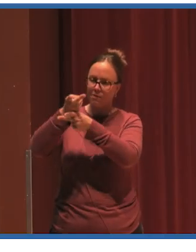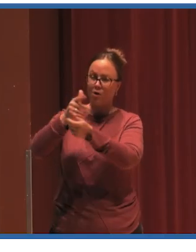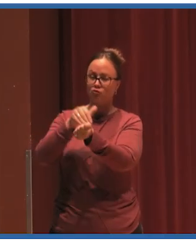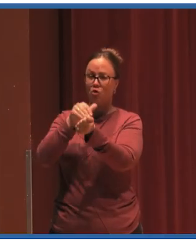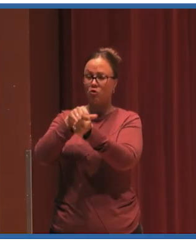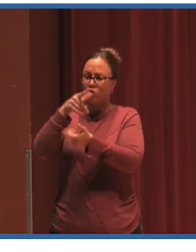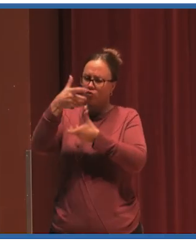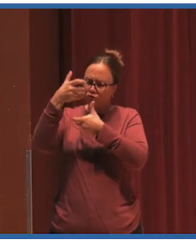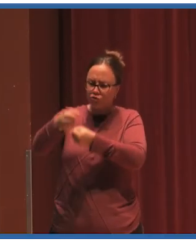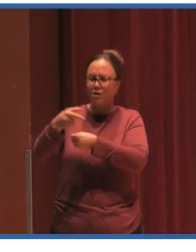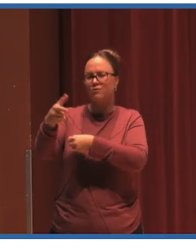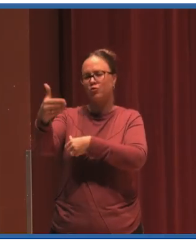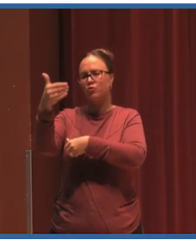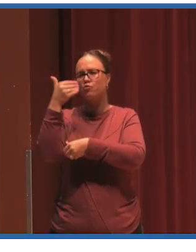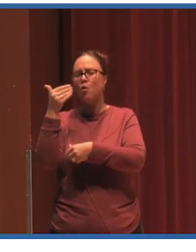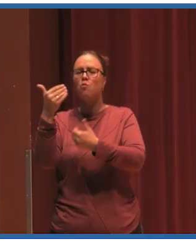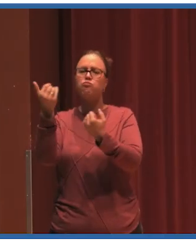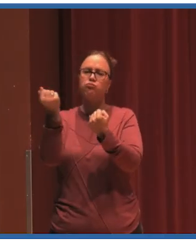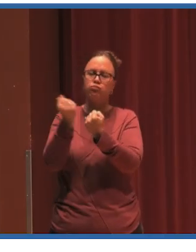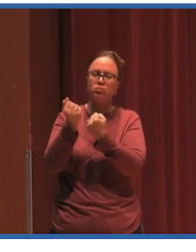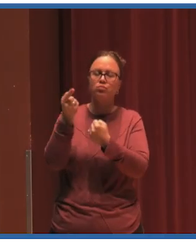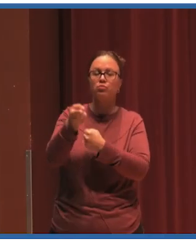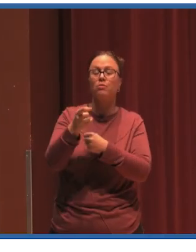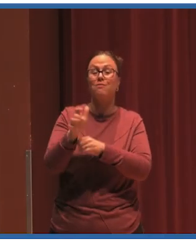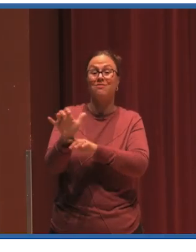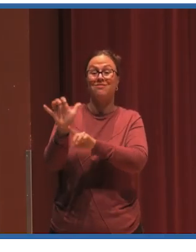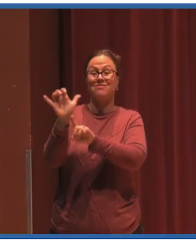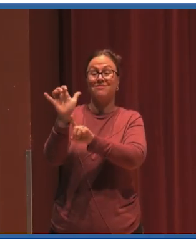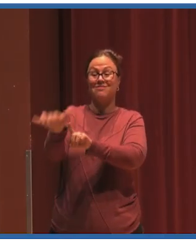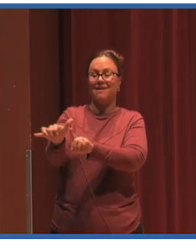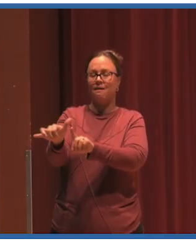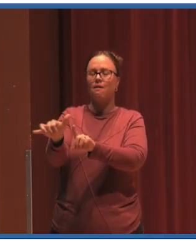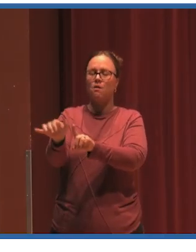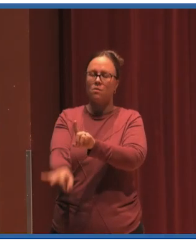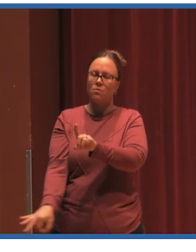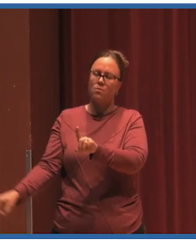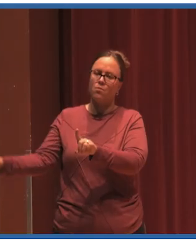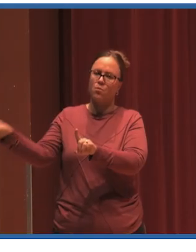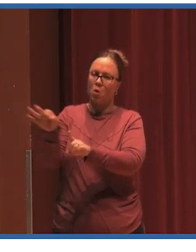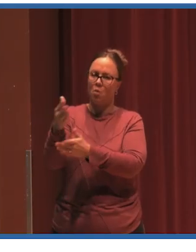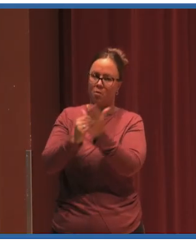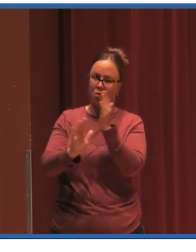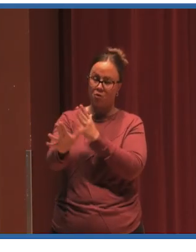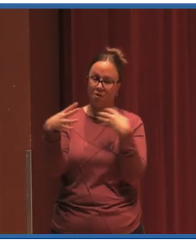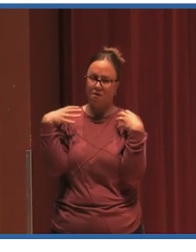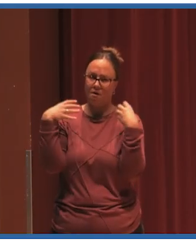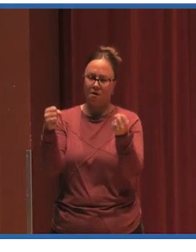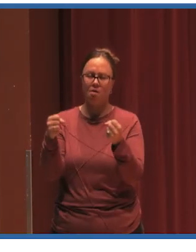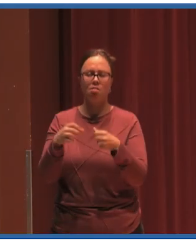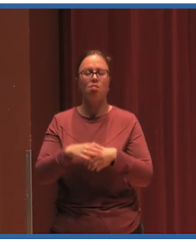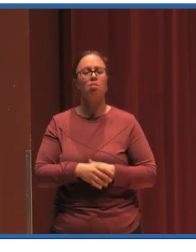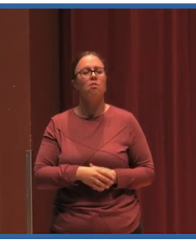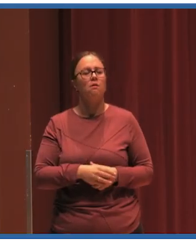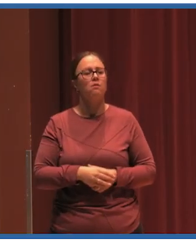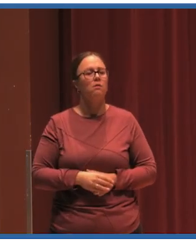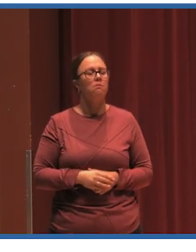you know, that has your back, that is an important part of your health. You don't have to